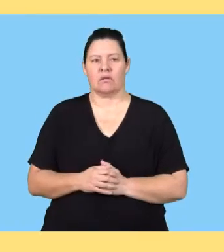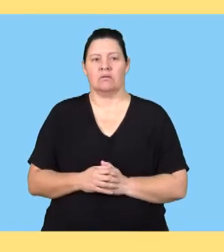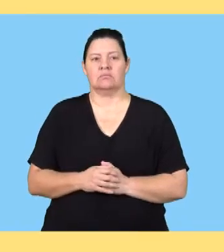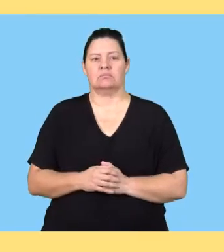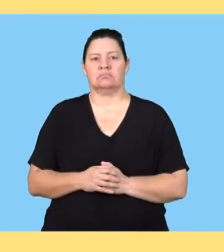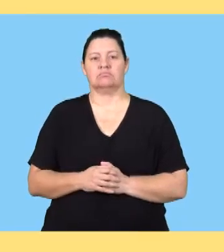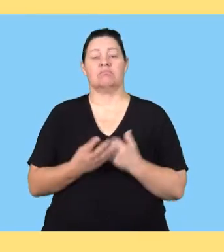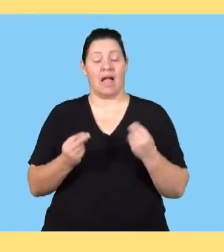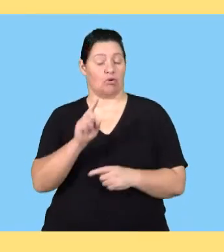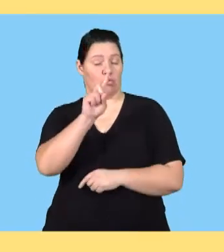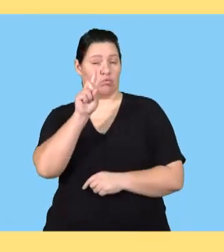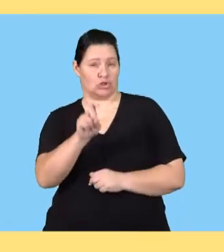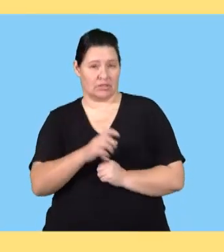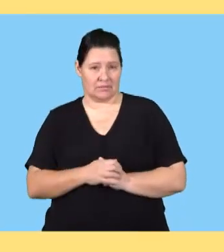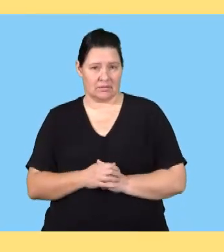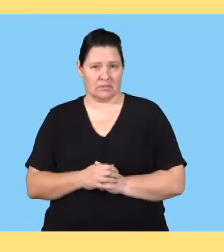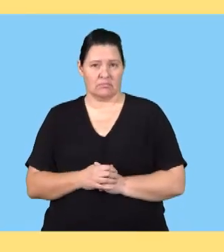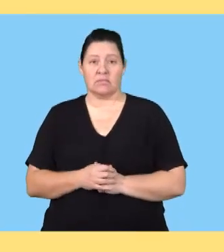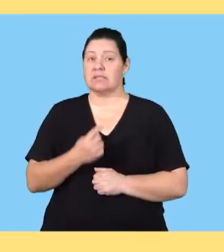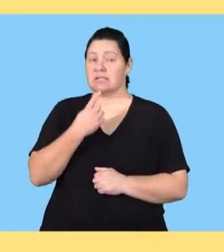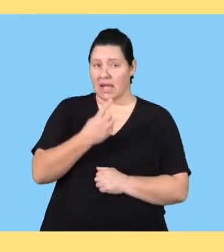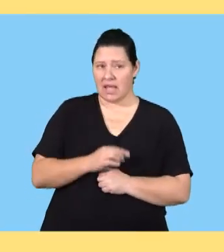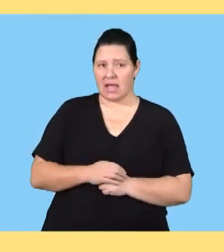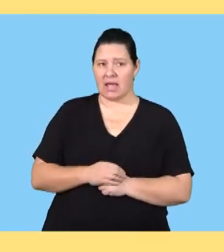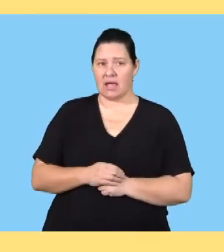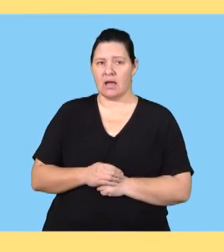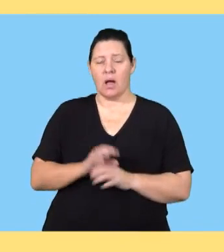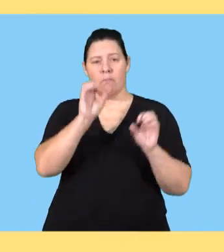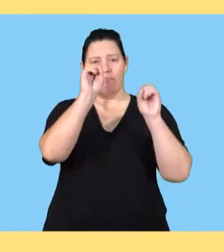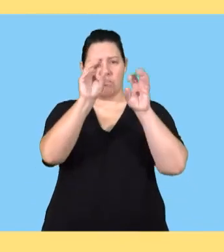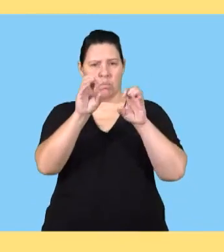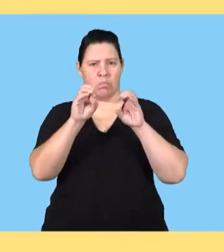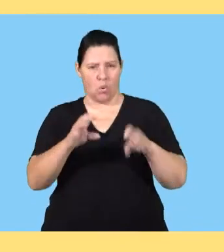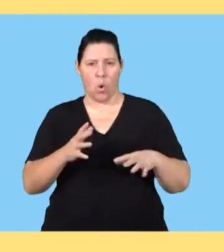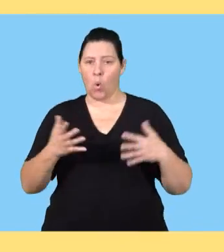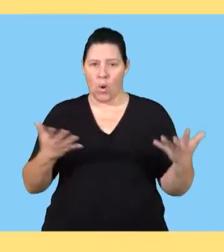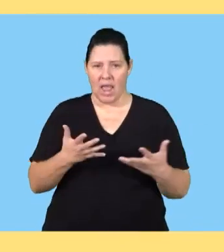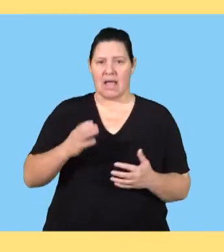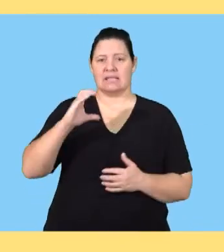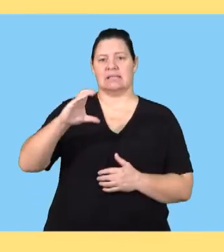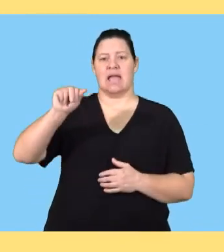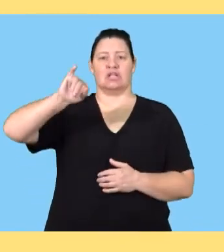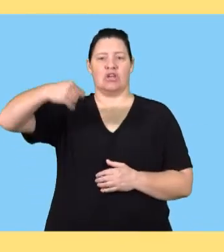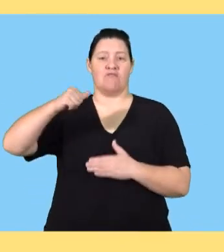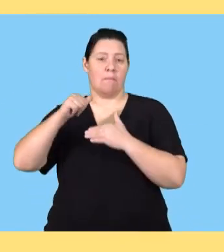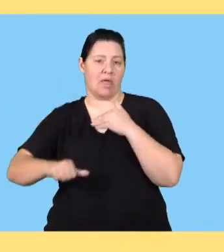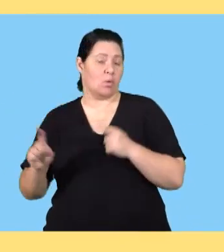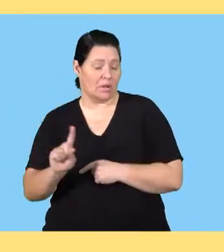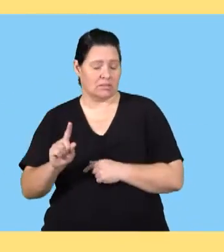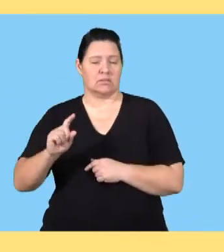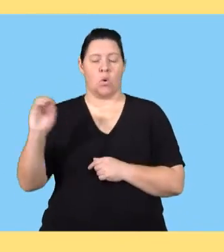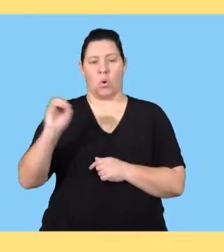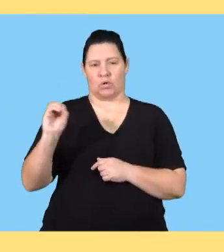We have a question, and it says, enter the following transactions in the Creditors Allowances Journal for the month of